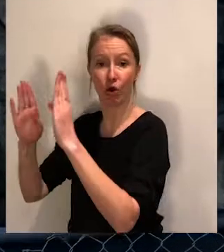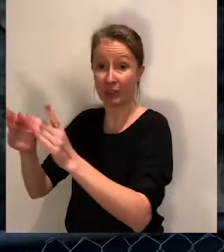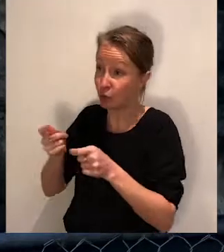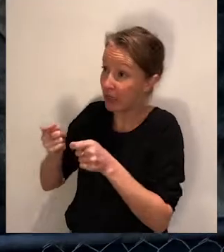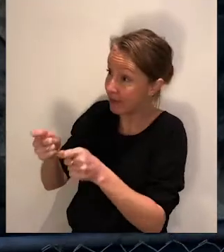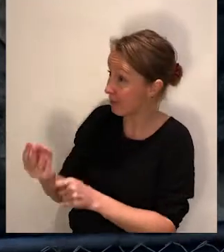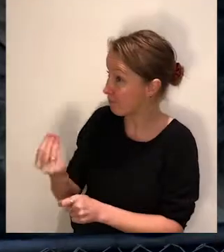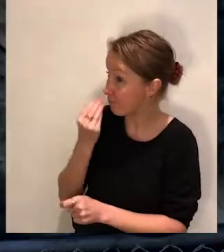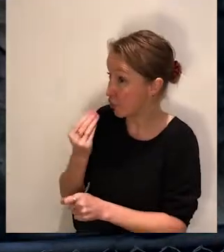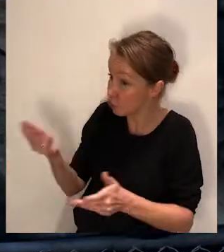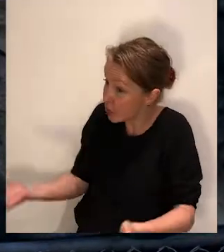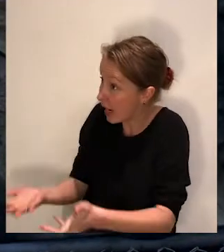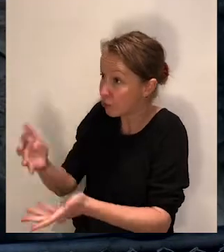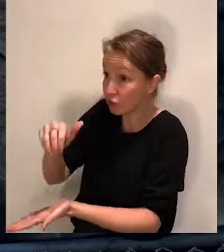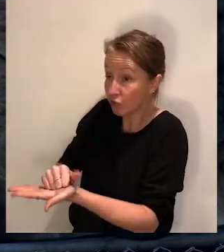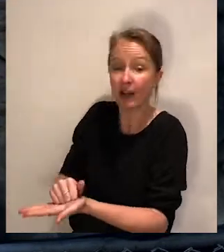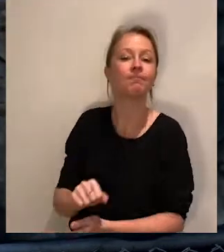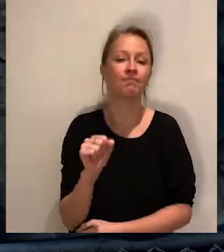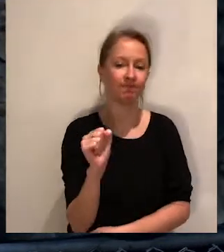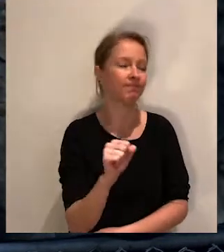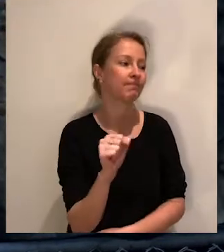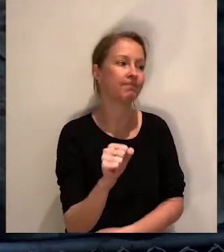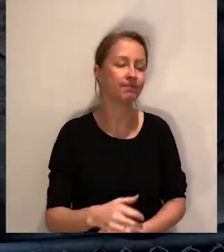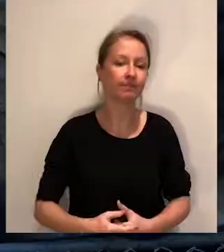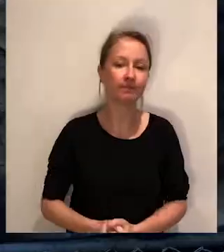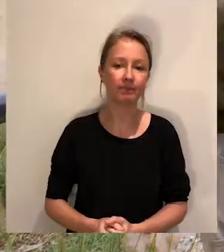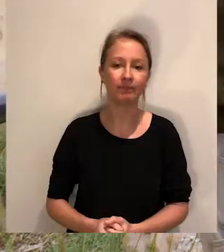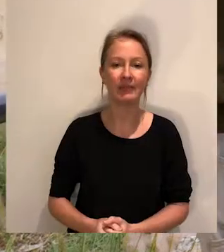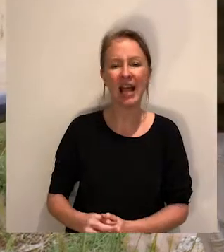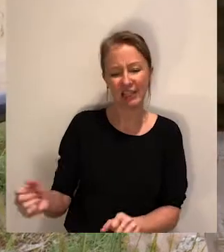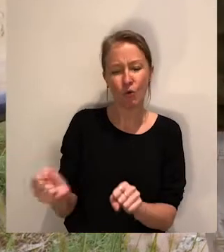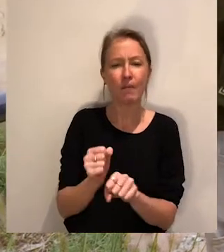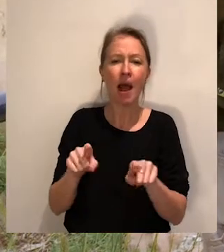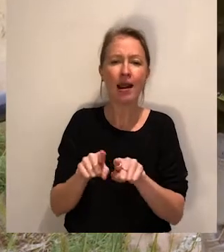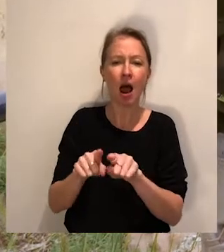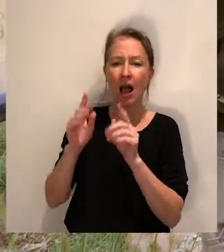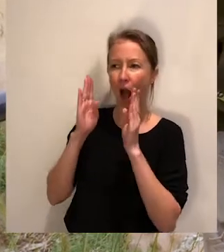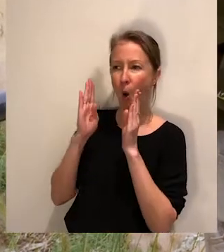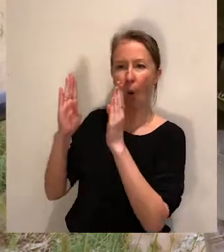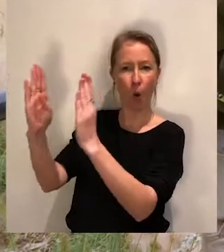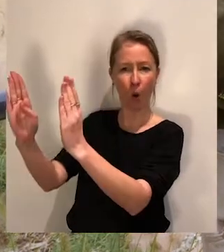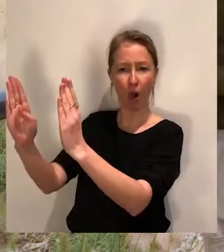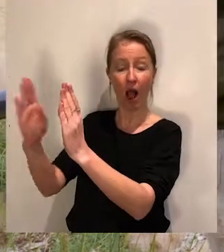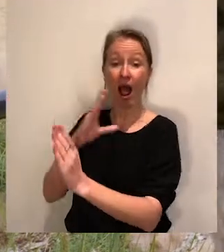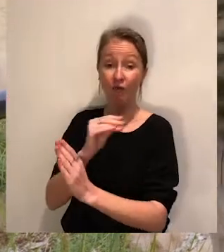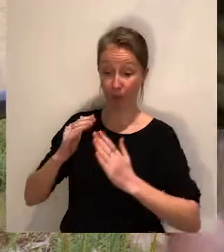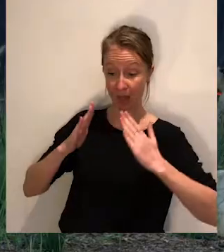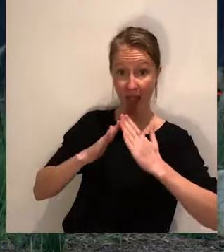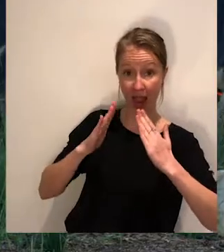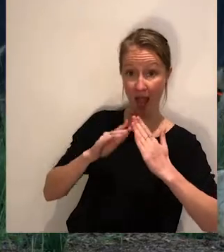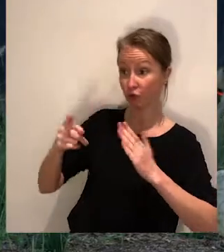that trailer, correct? Yeah, we certainly have. We constructed a bit of a hallway from their barn to the